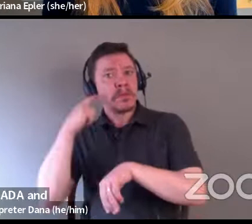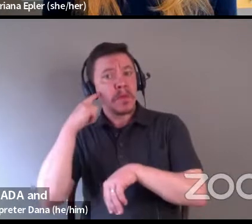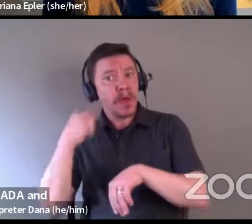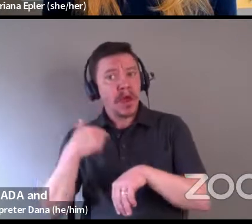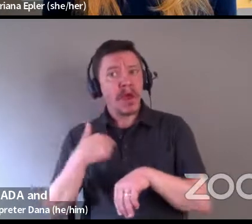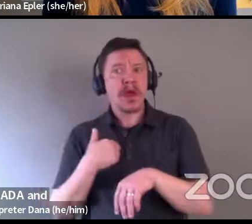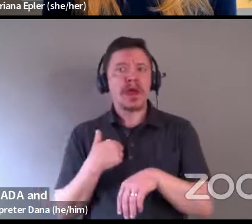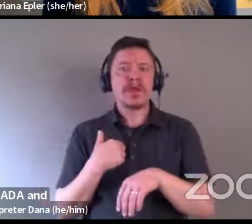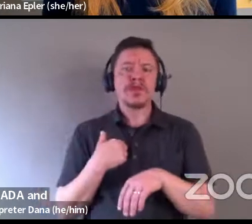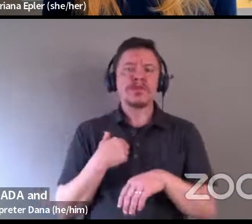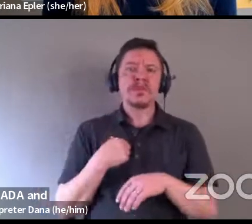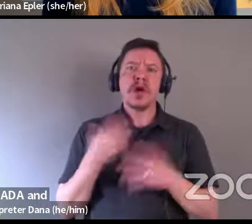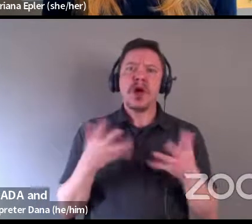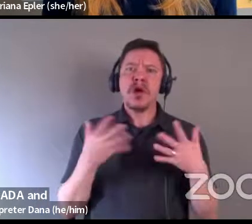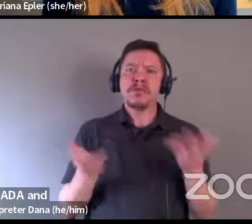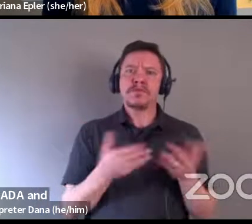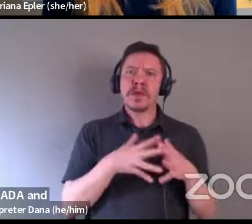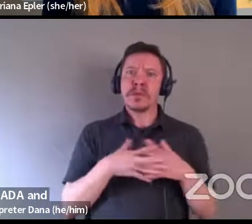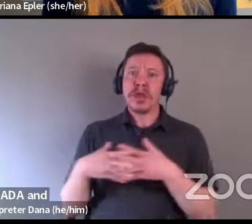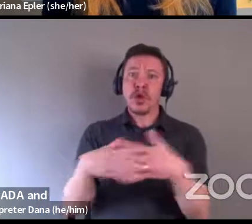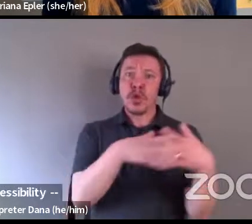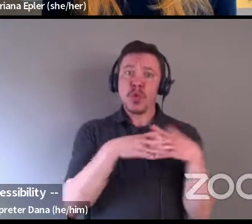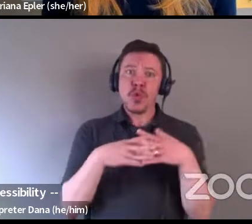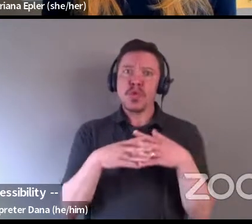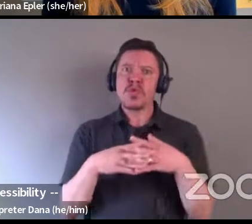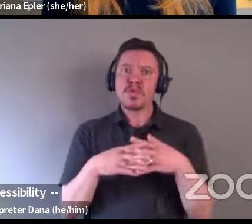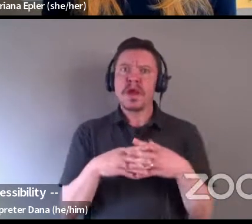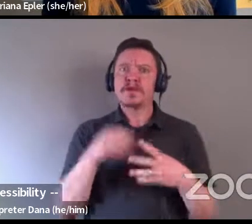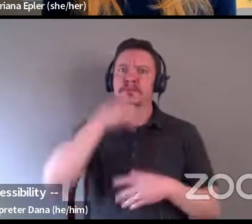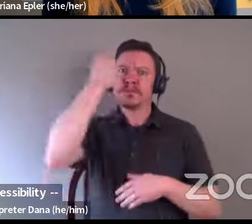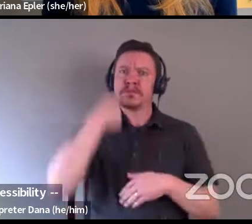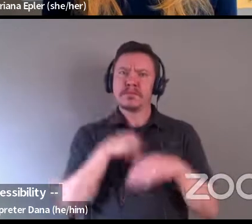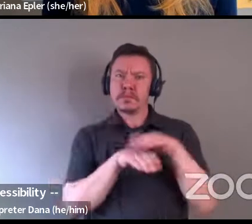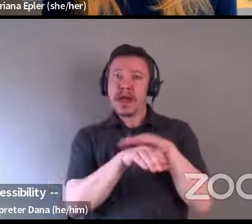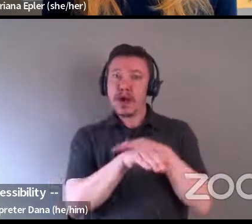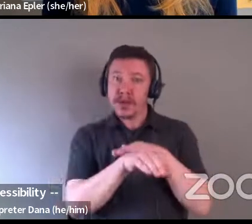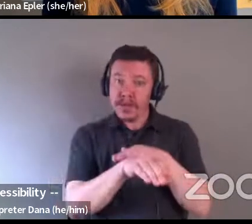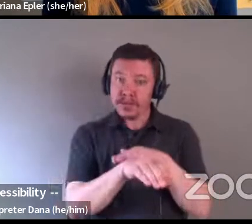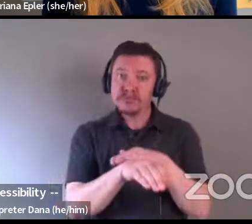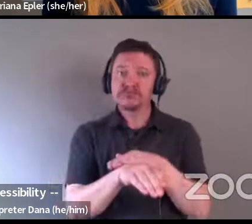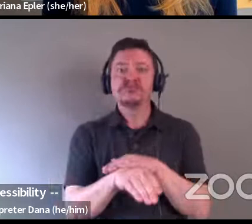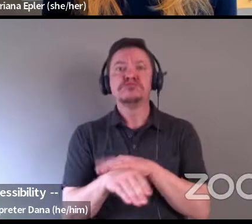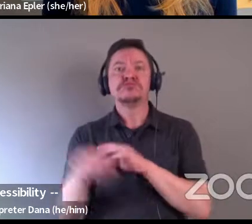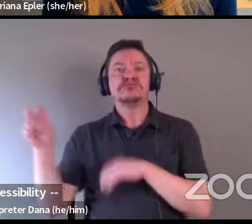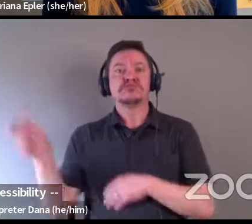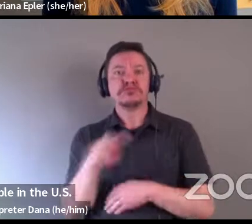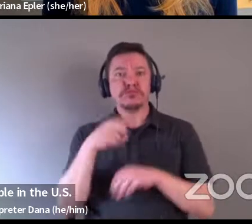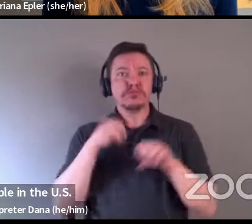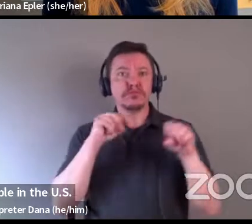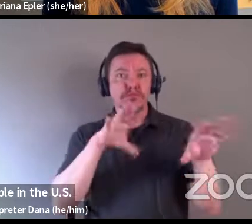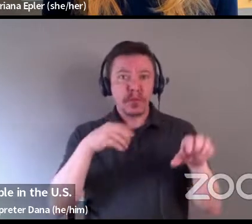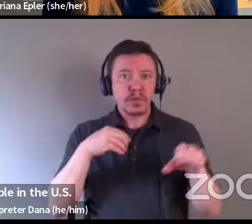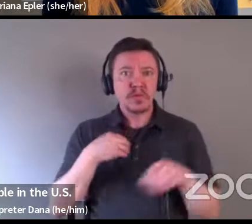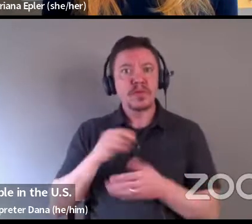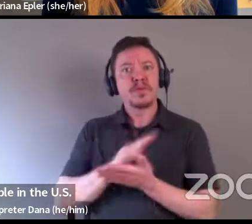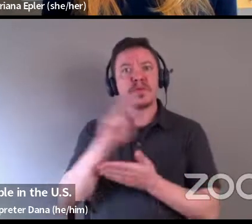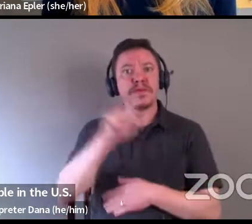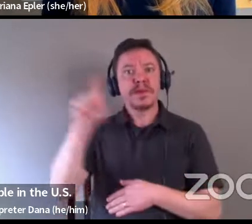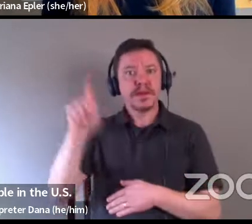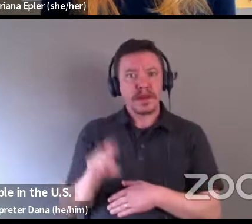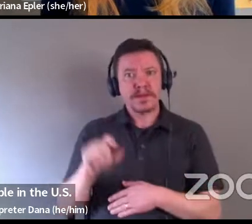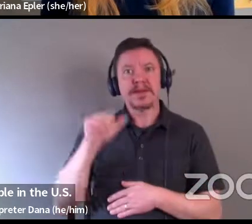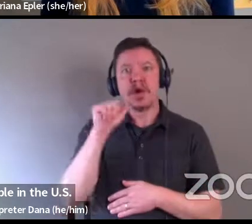it was more accessible in the US. I went off to University of Texas,